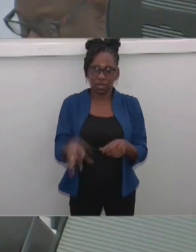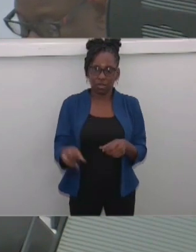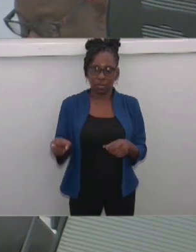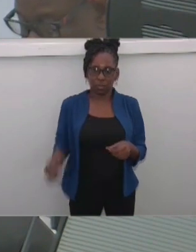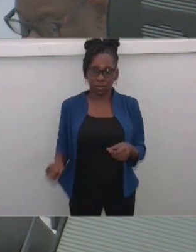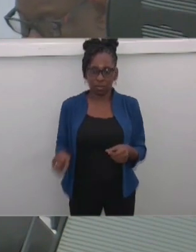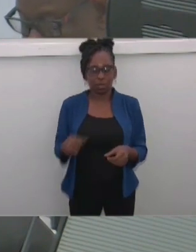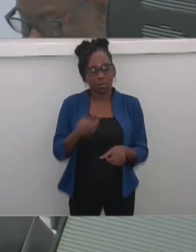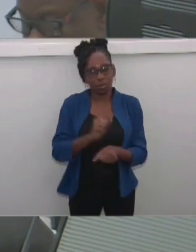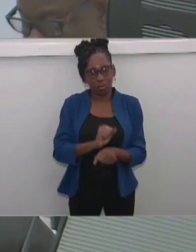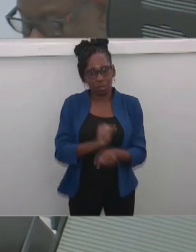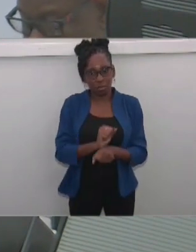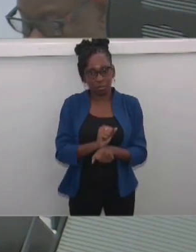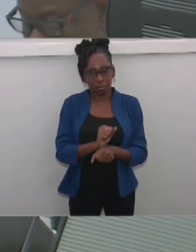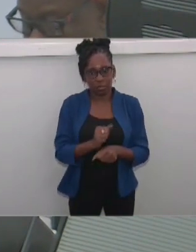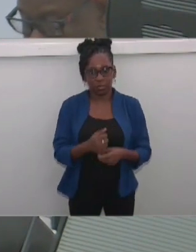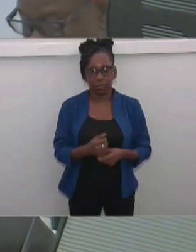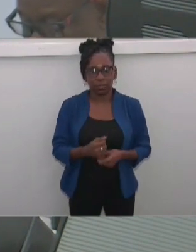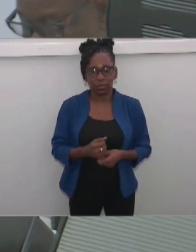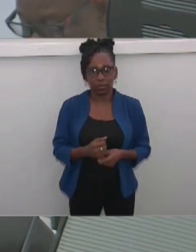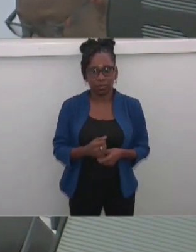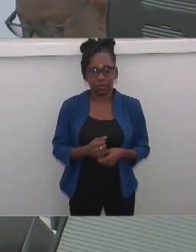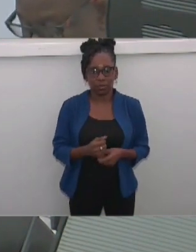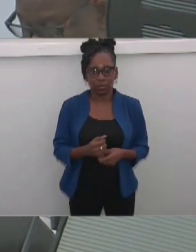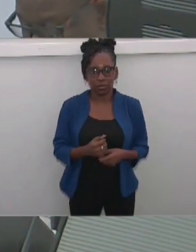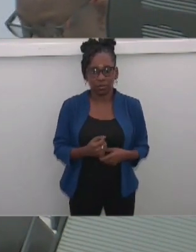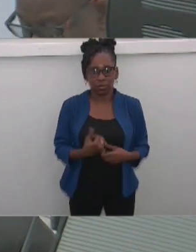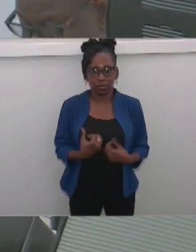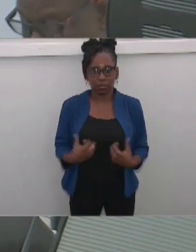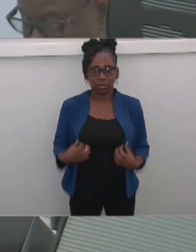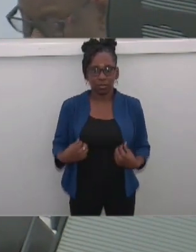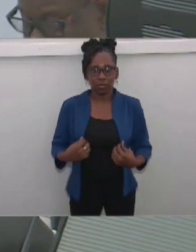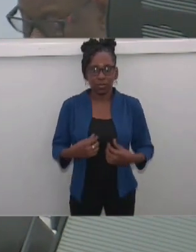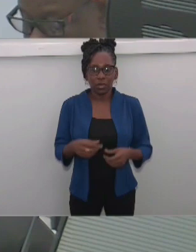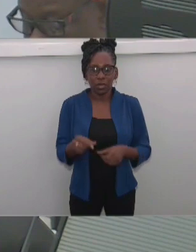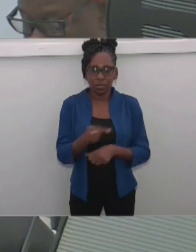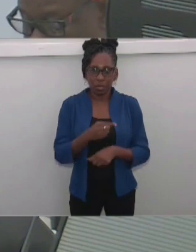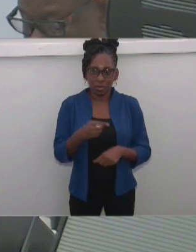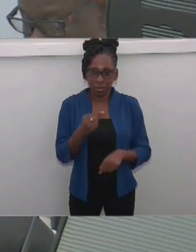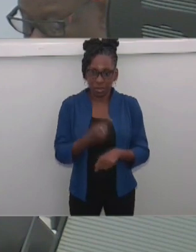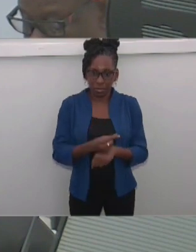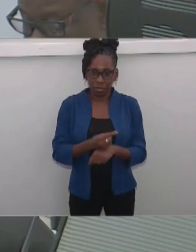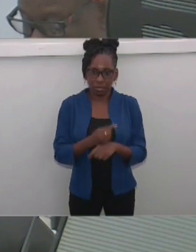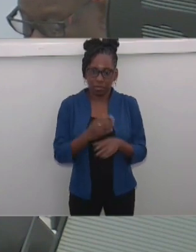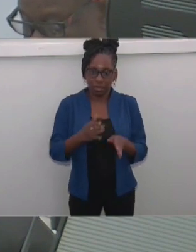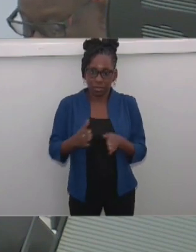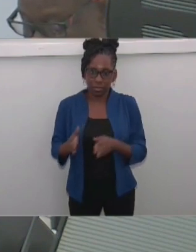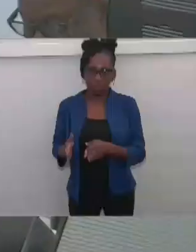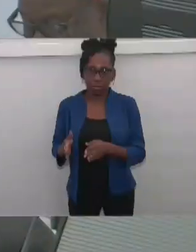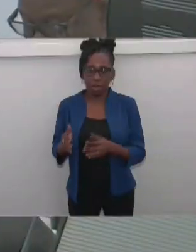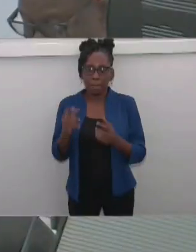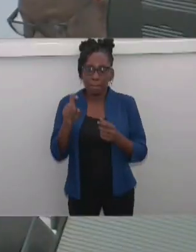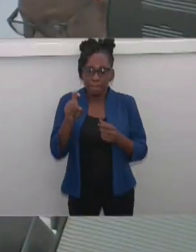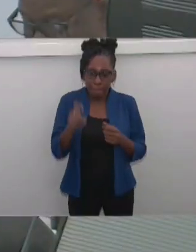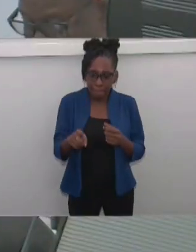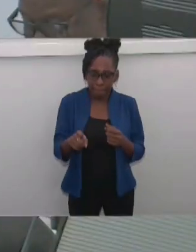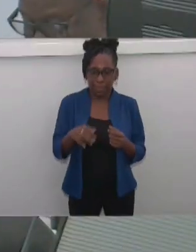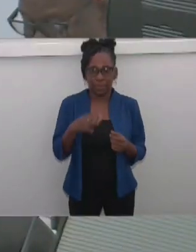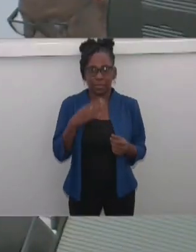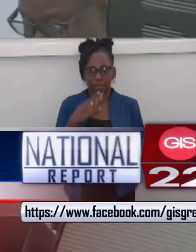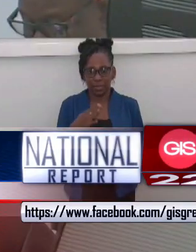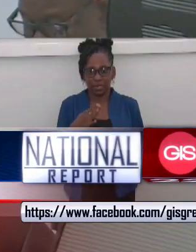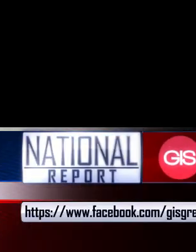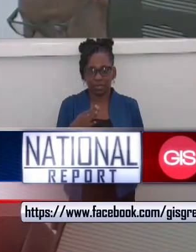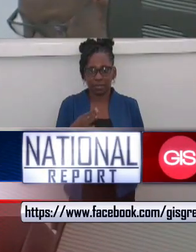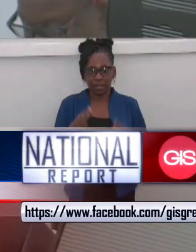enhancement of the missions in the new year. Grenada's diplomatic missions must be, at all times, at the forefront